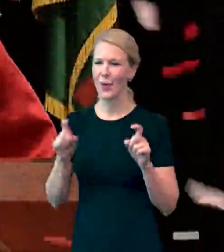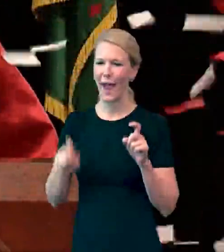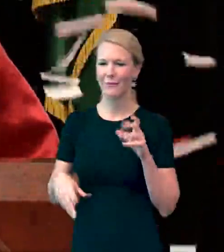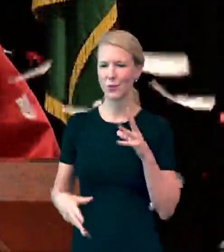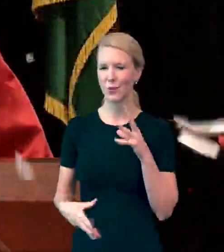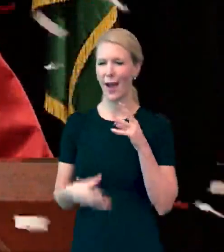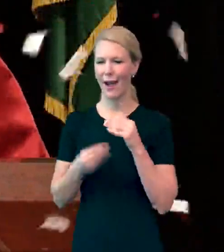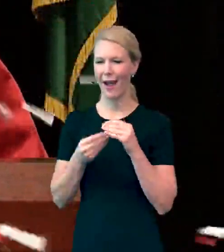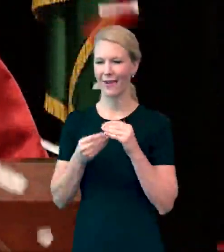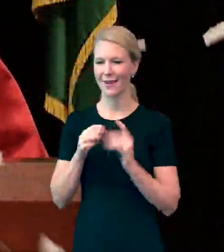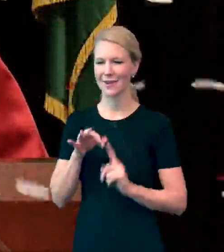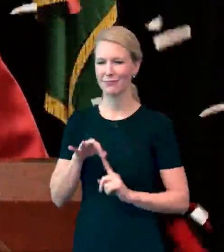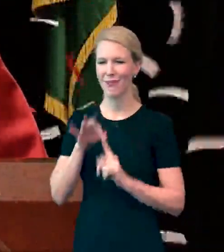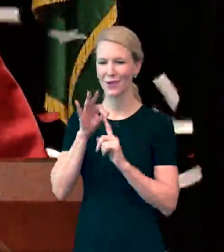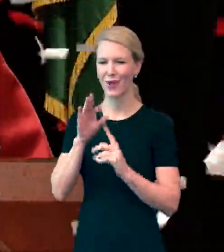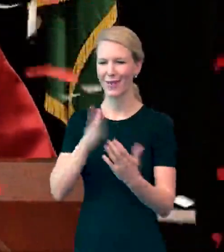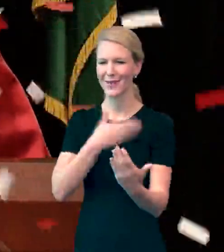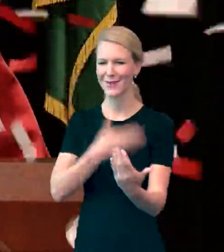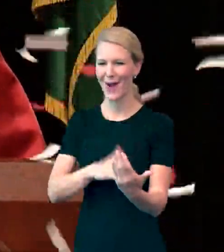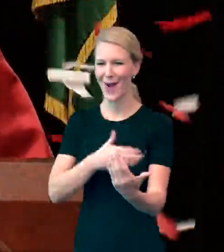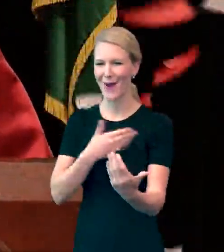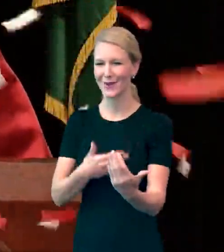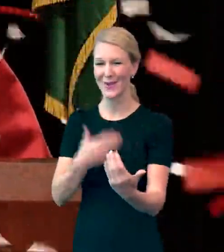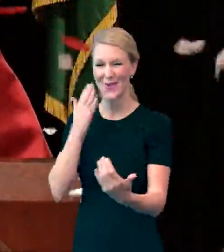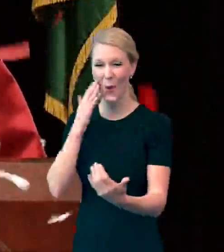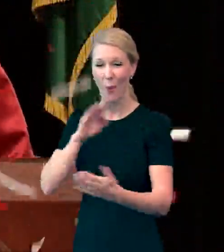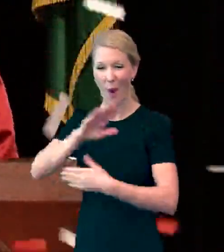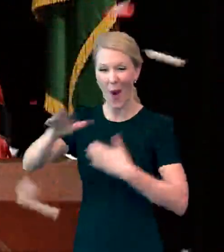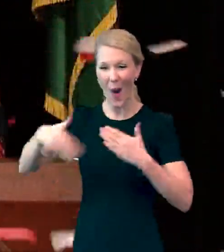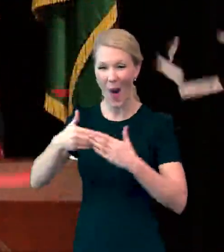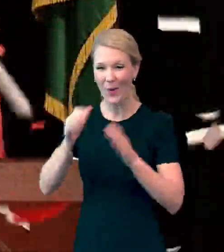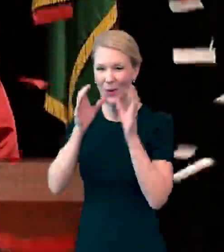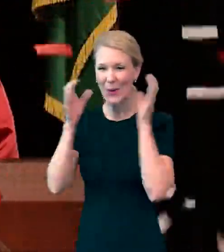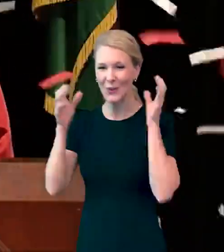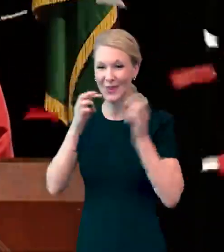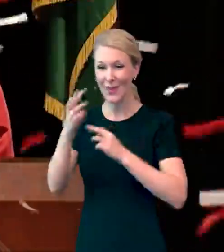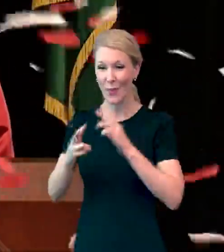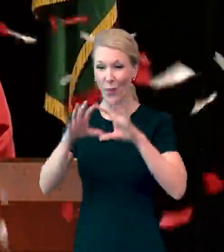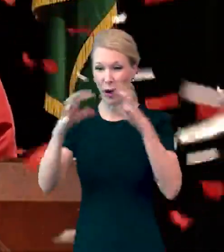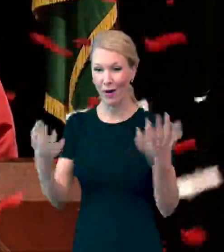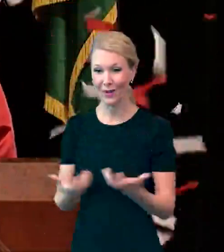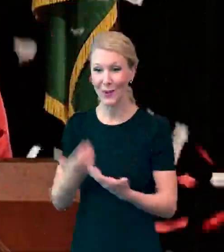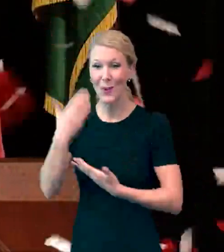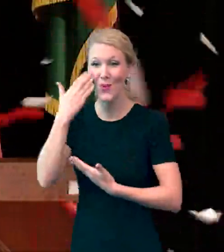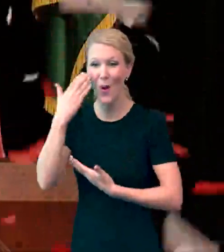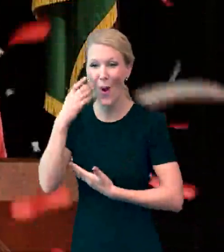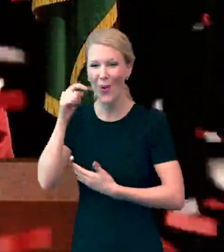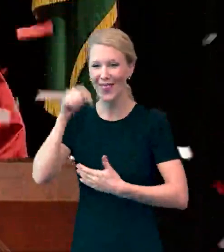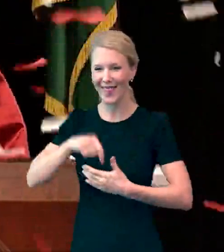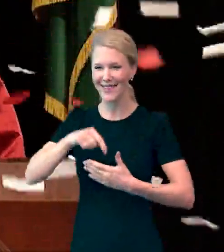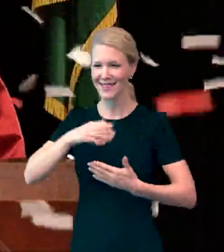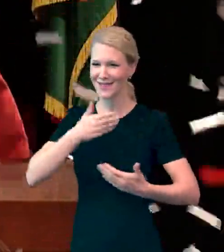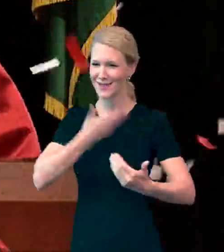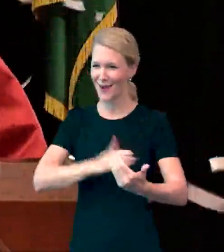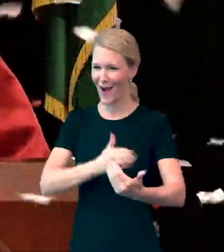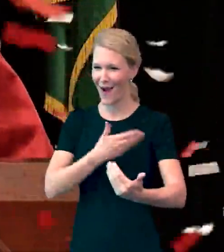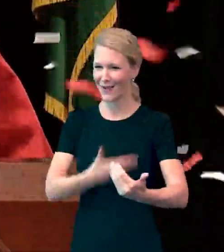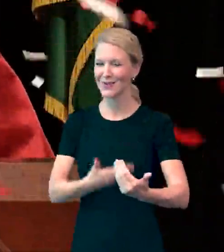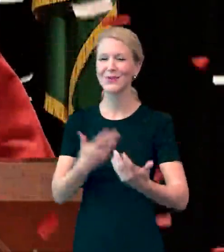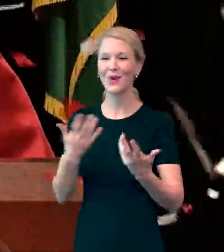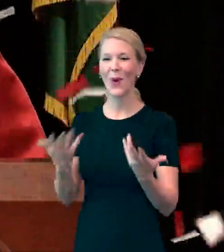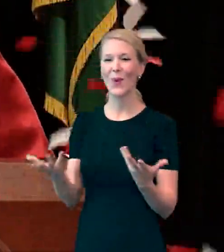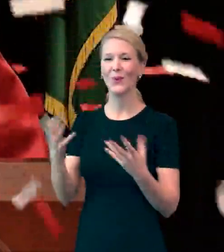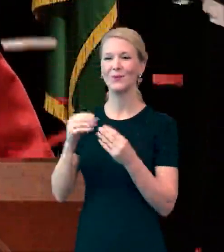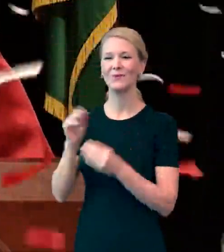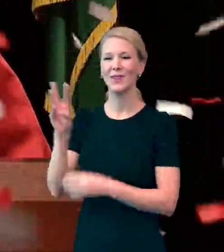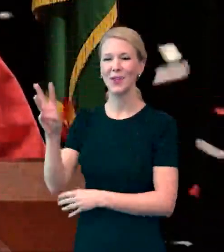It's only fitting we include this great song in our ceremony. One song that unites Cougars around the world. Let's join Butch and the